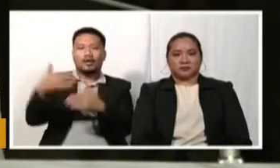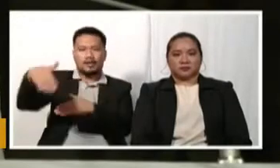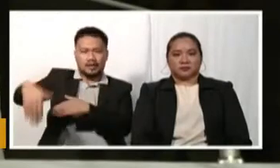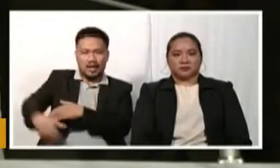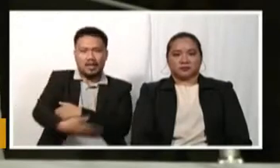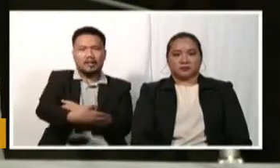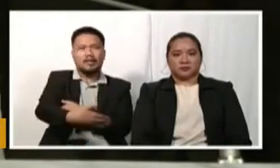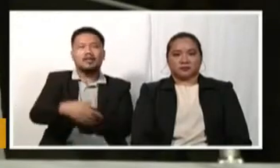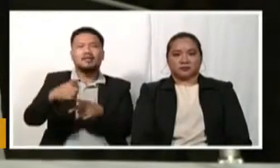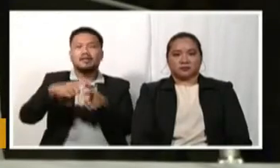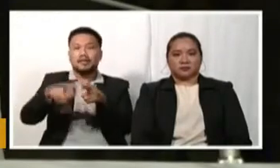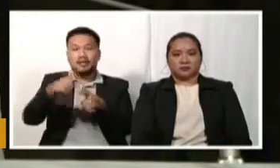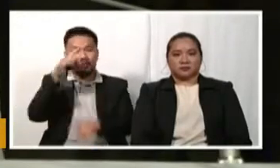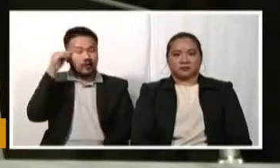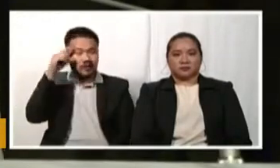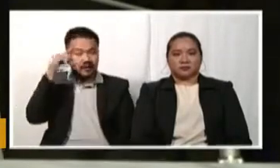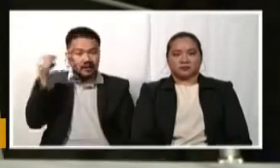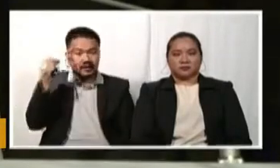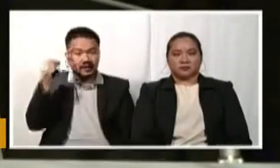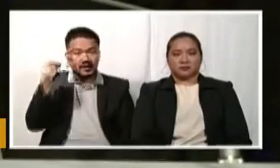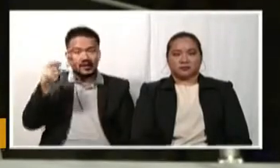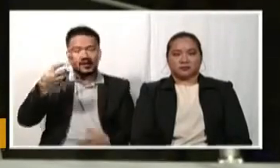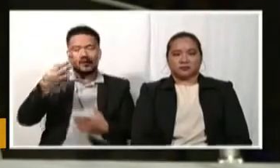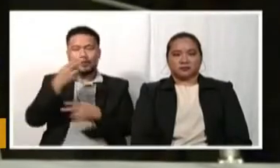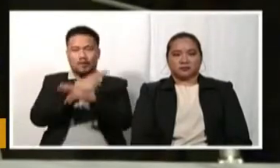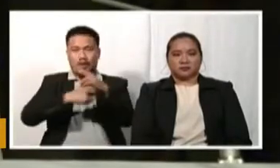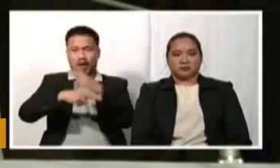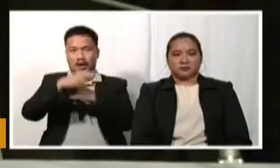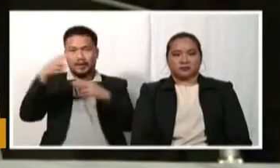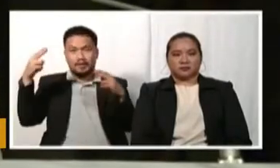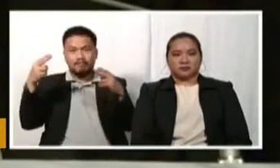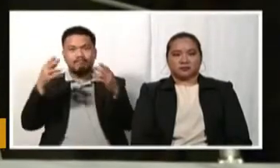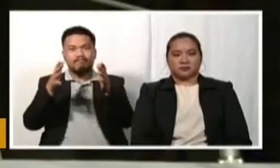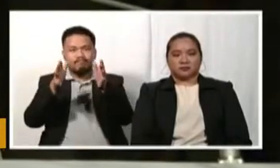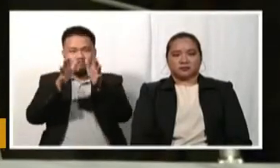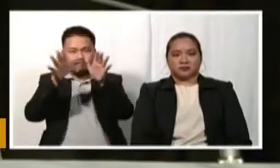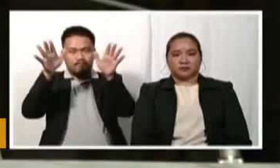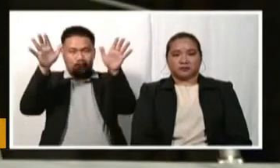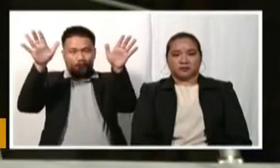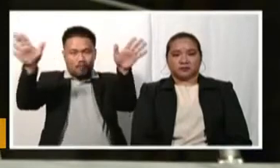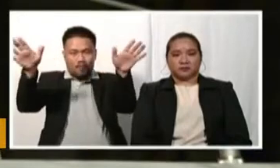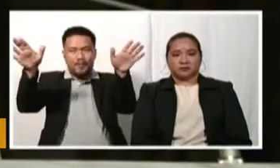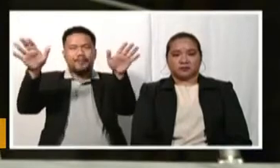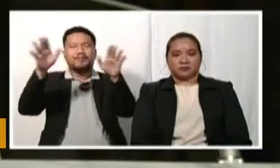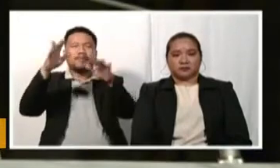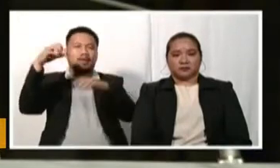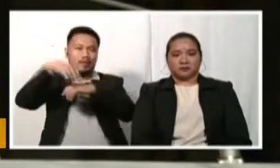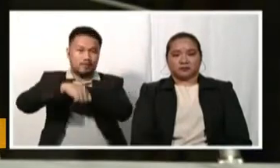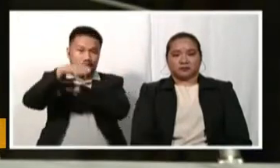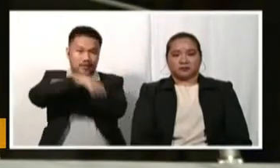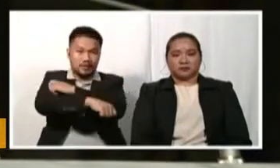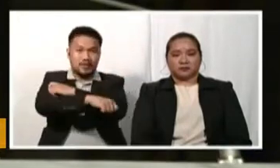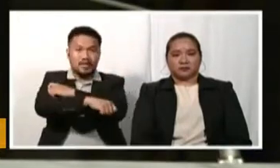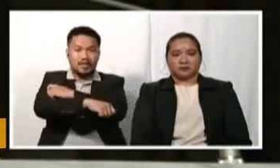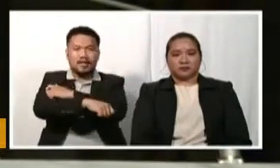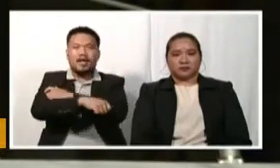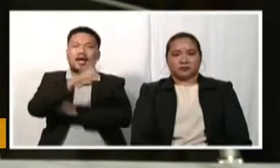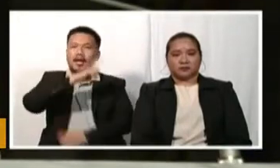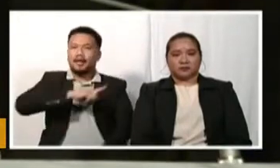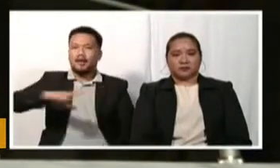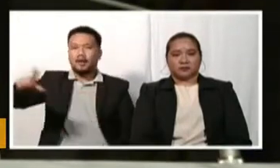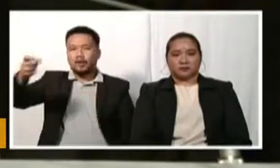Then Moses stretched out his hand over the sea, and the Lord swept the